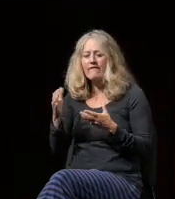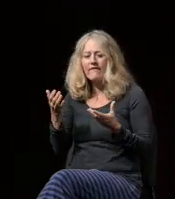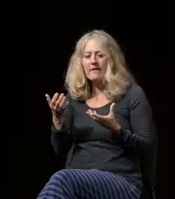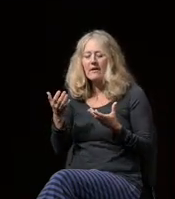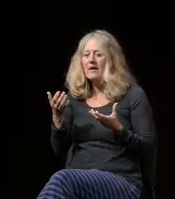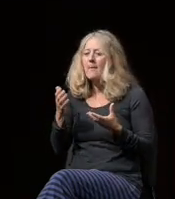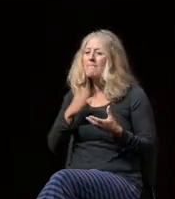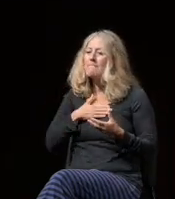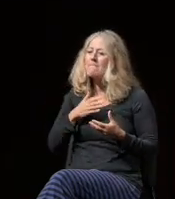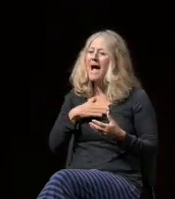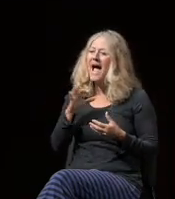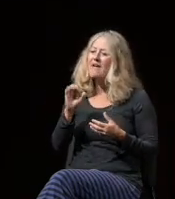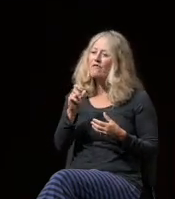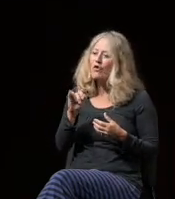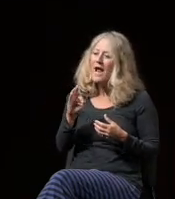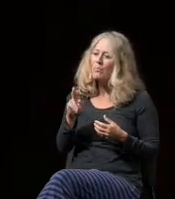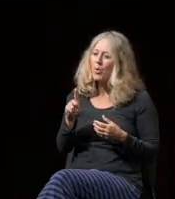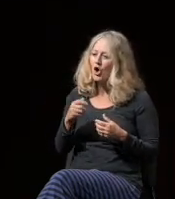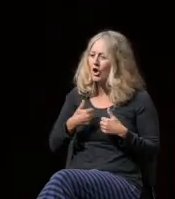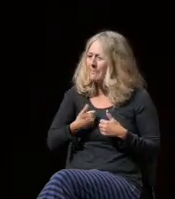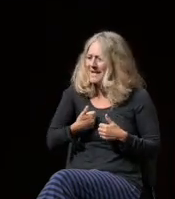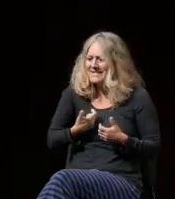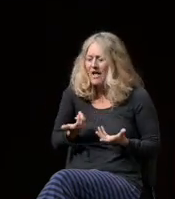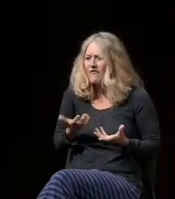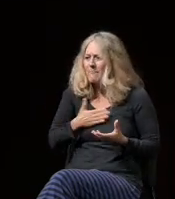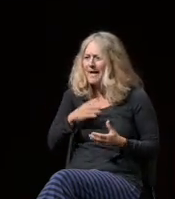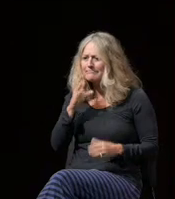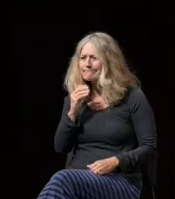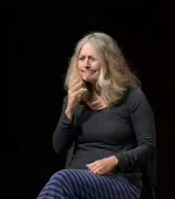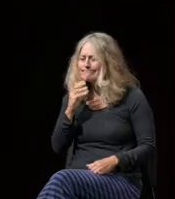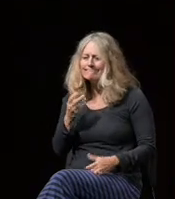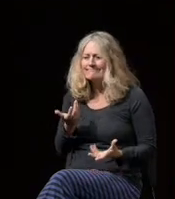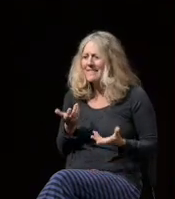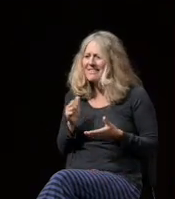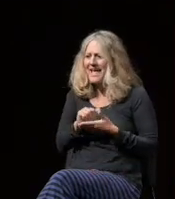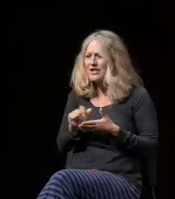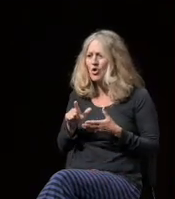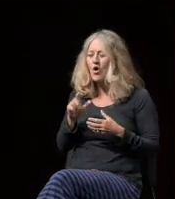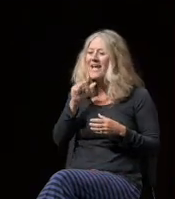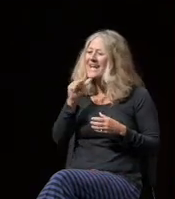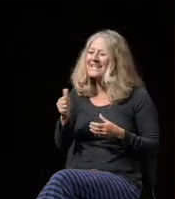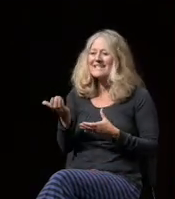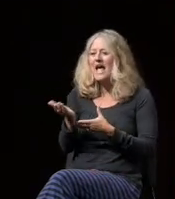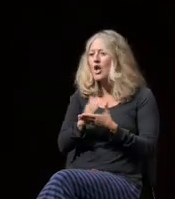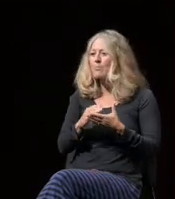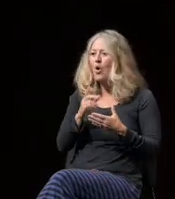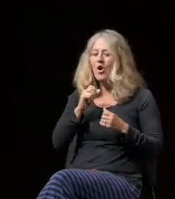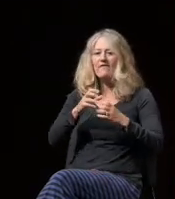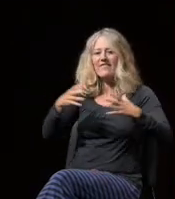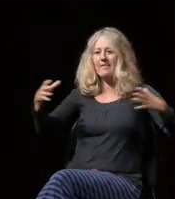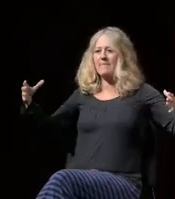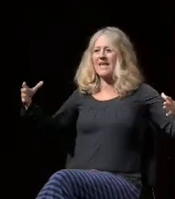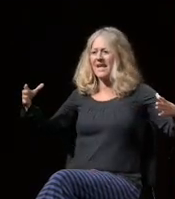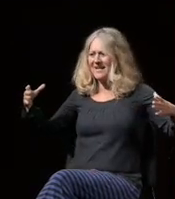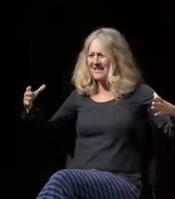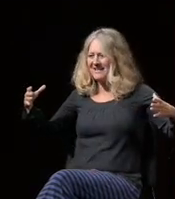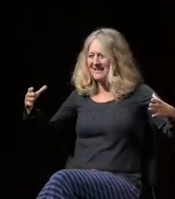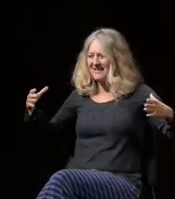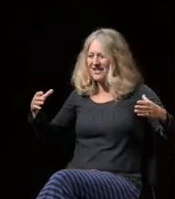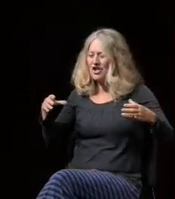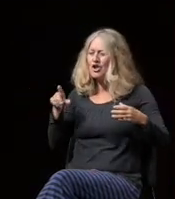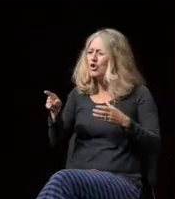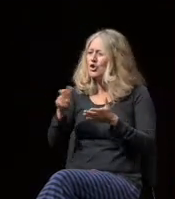my framework, my dominant framework, well, my framework that's not dominant. It's not a part of the white dominant framework. You meant no